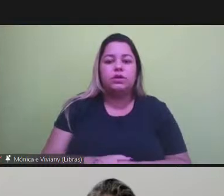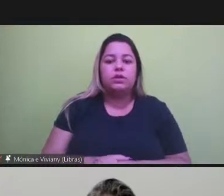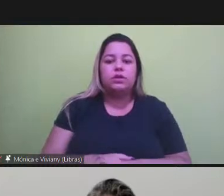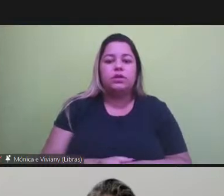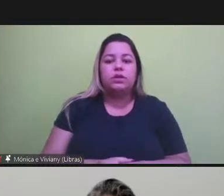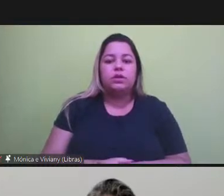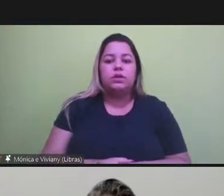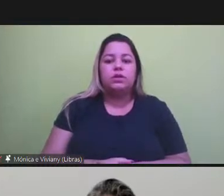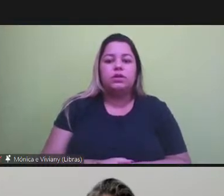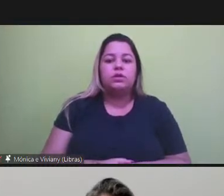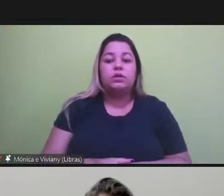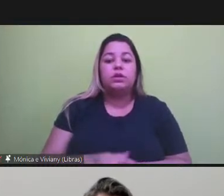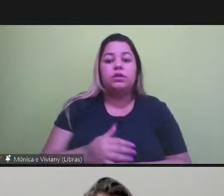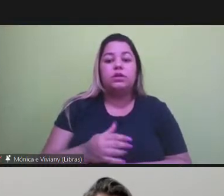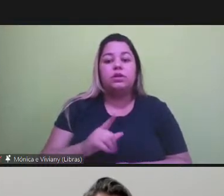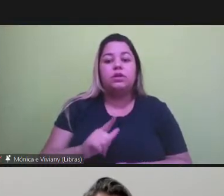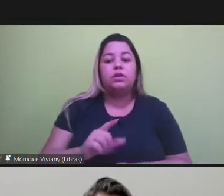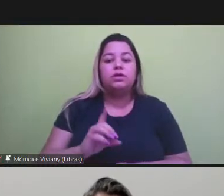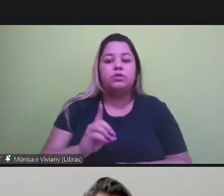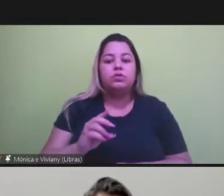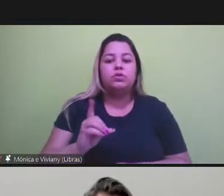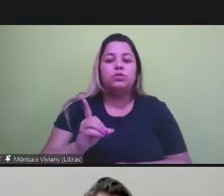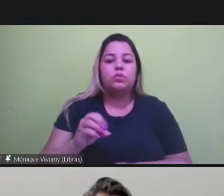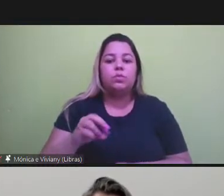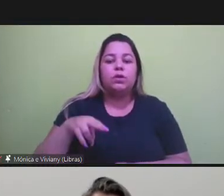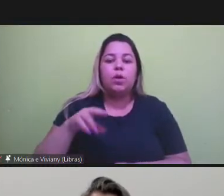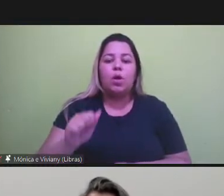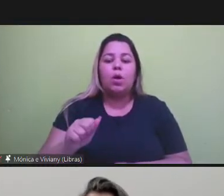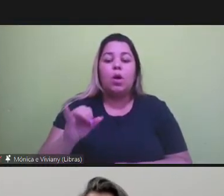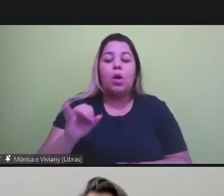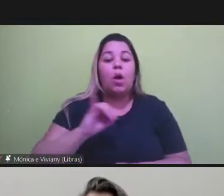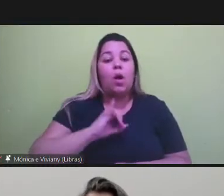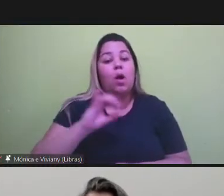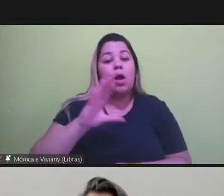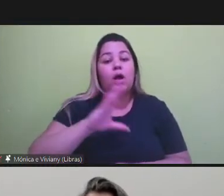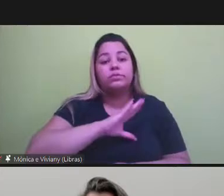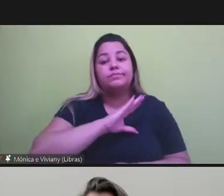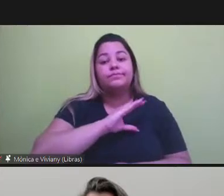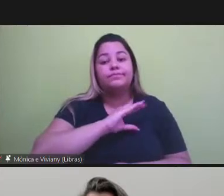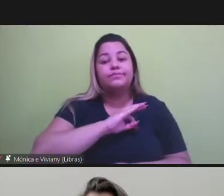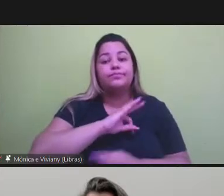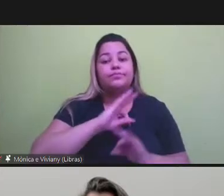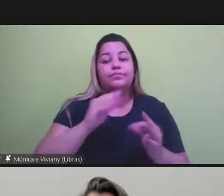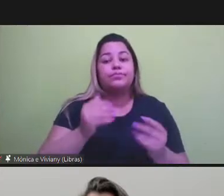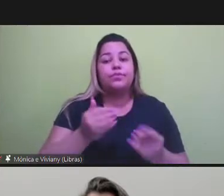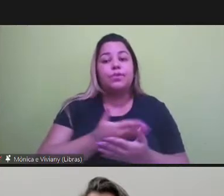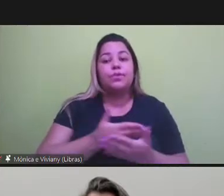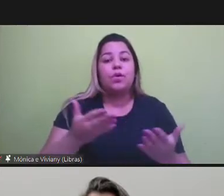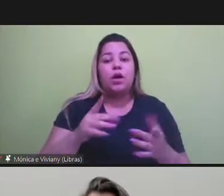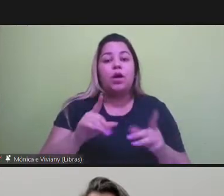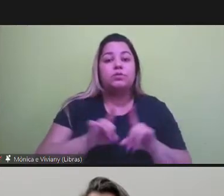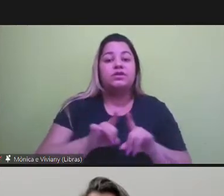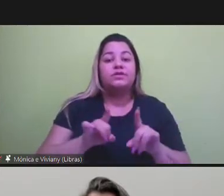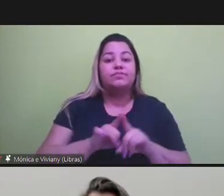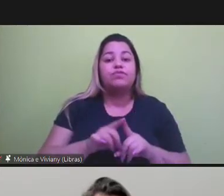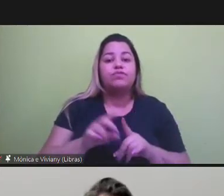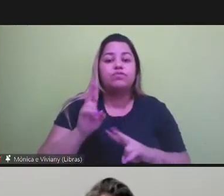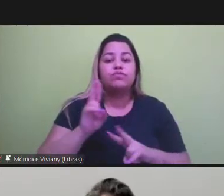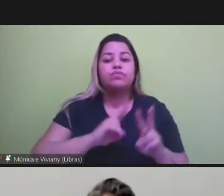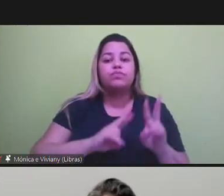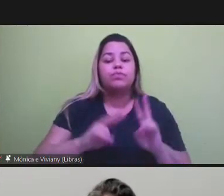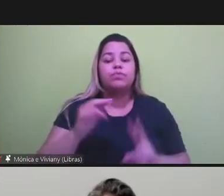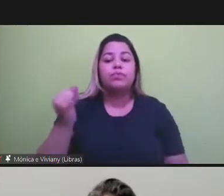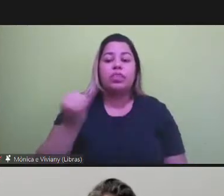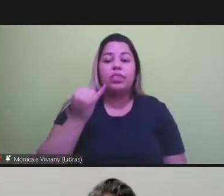Hello, everyone, again. Trinidad and Tobago, we have learned that it's important to collaborate with the